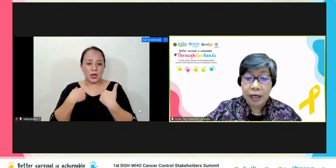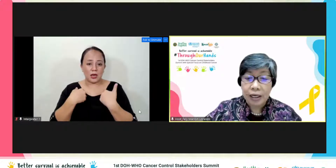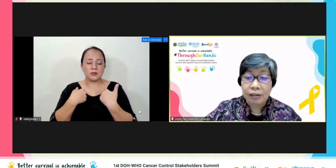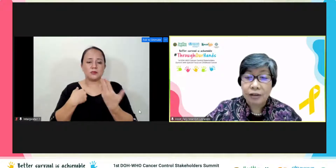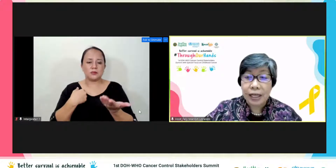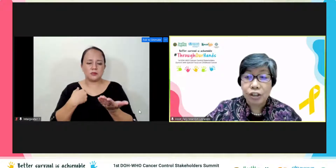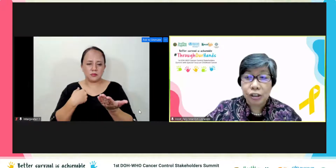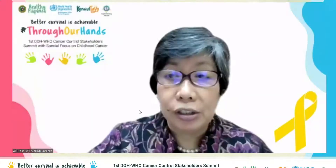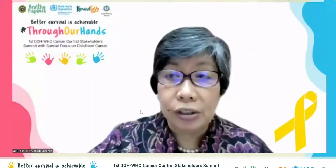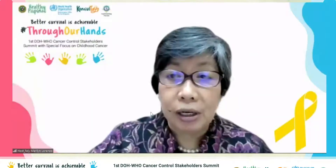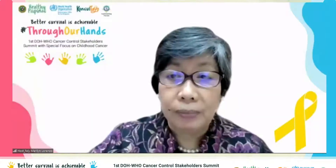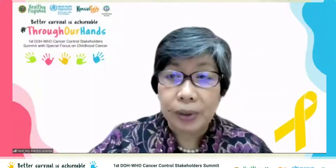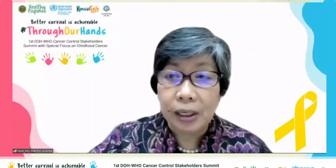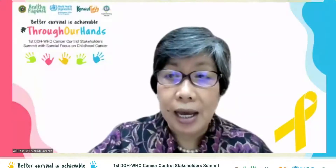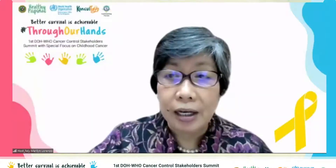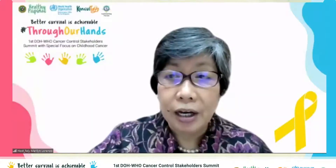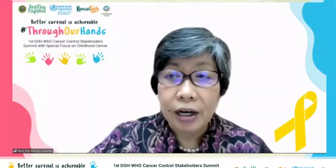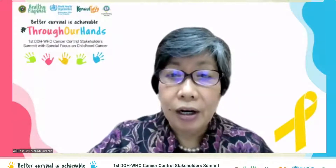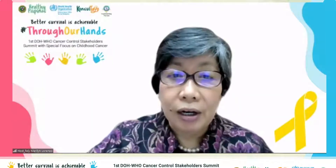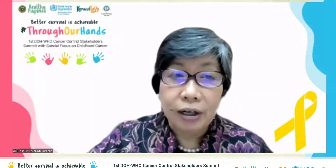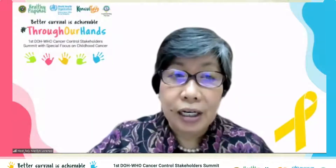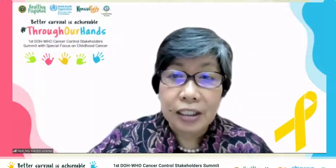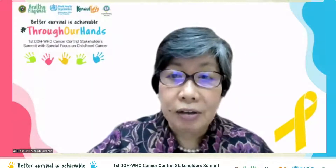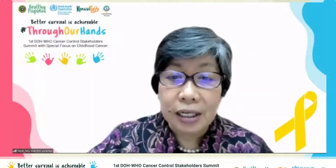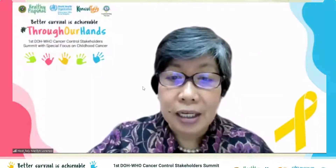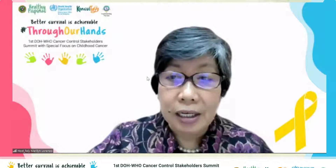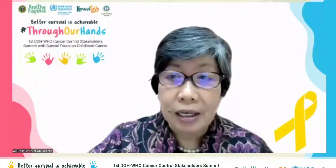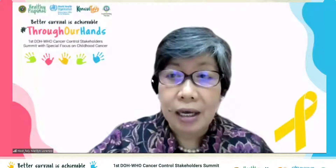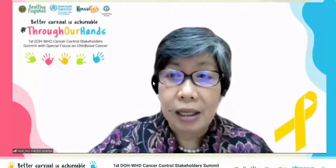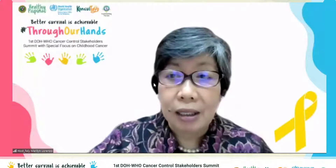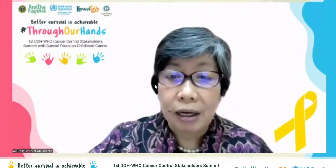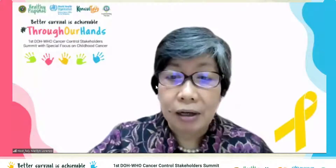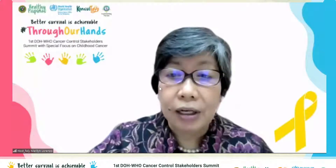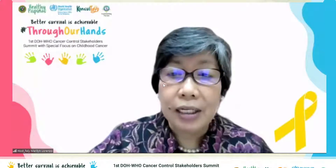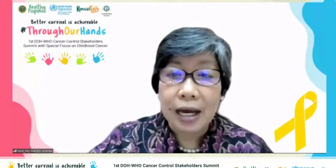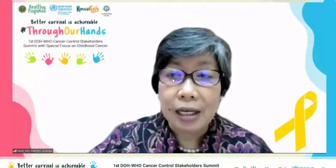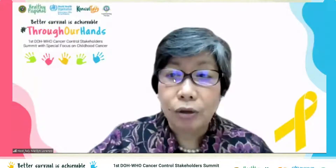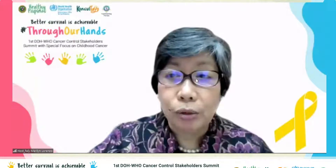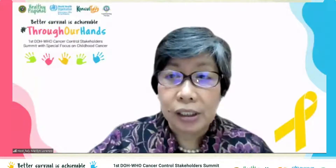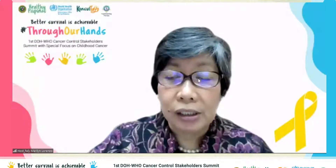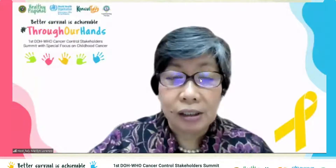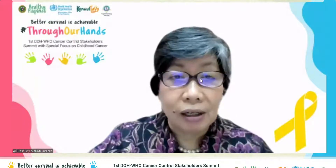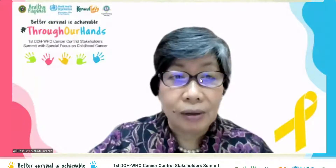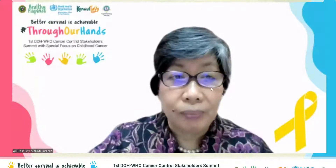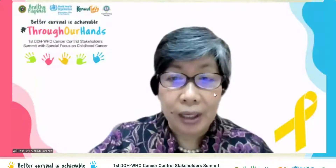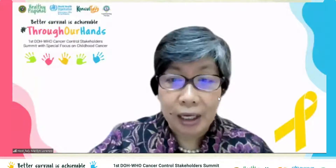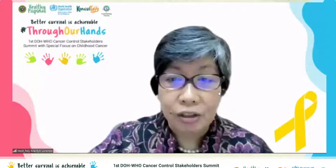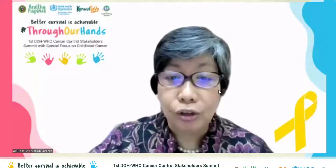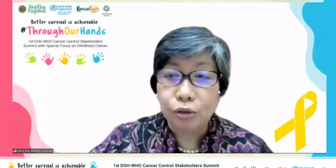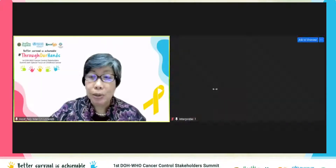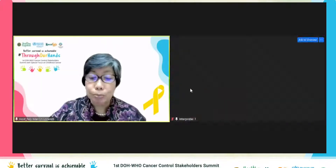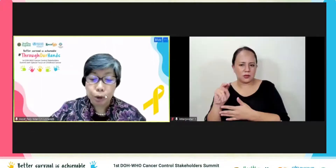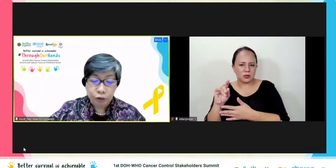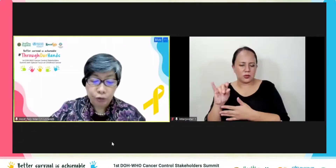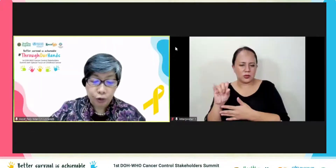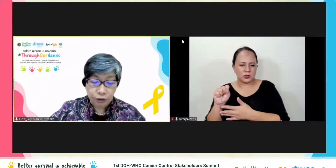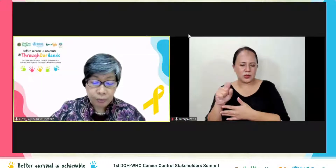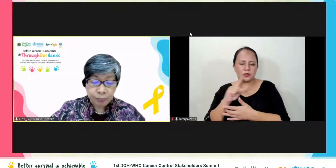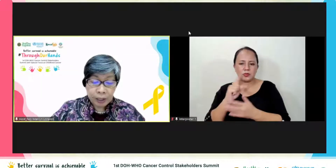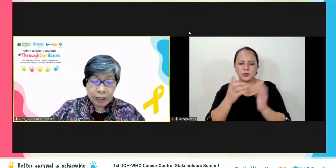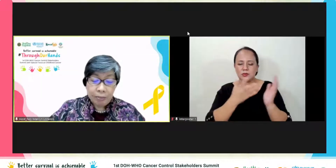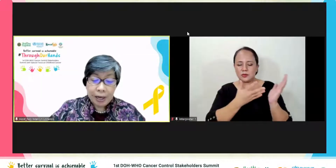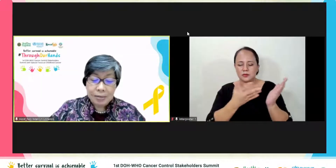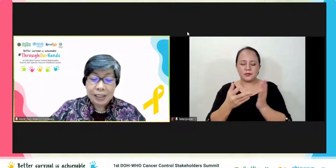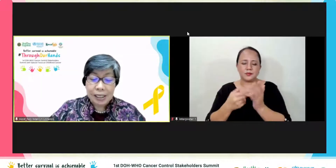meaningful interventions like early screening and early diagnosis has also been brought